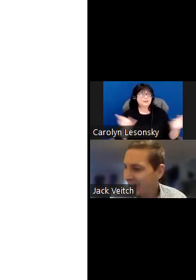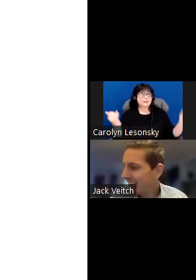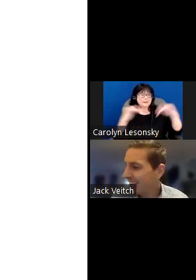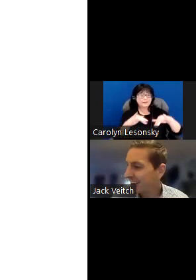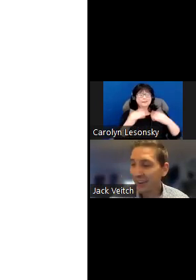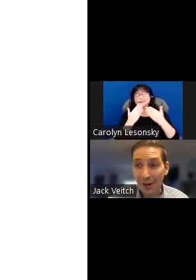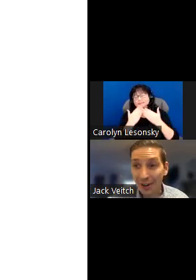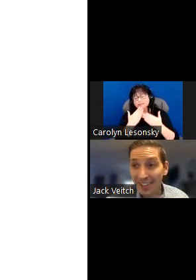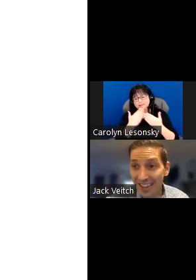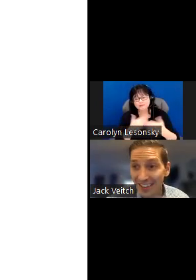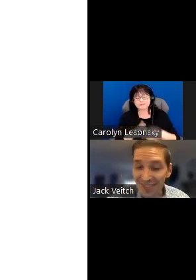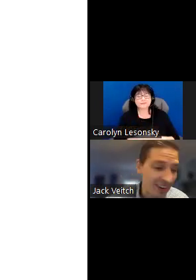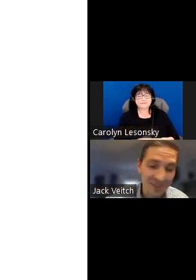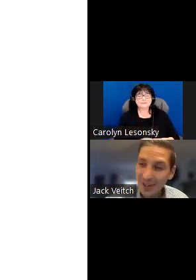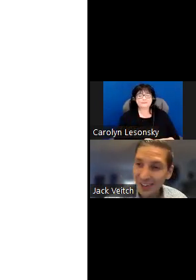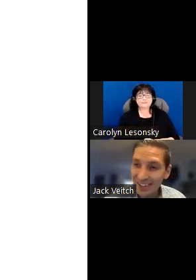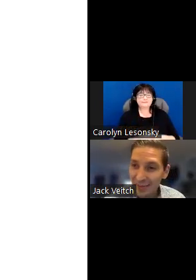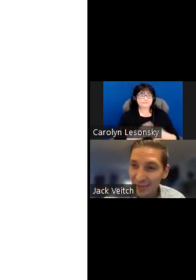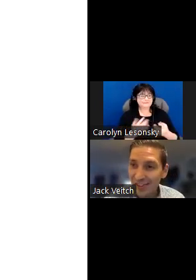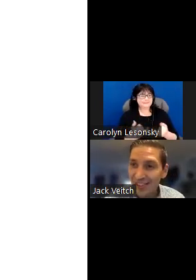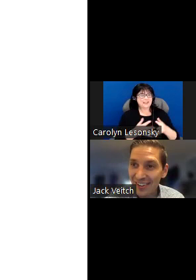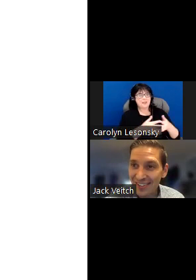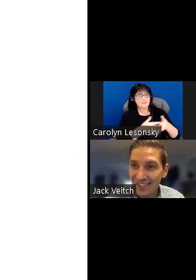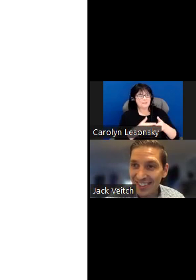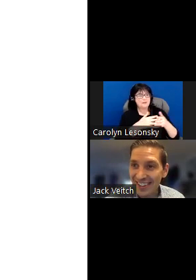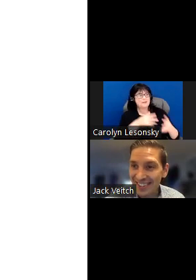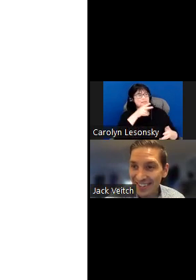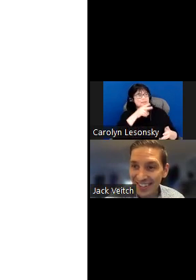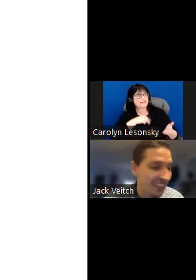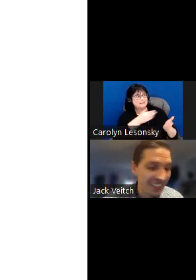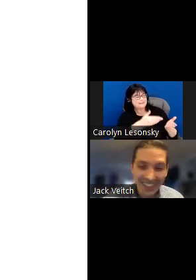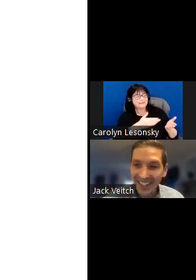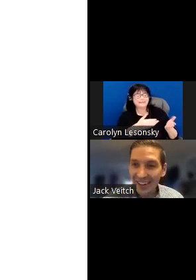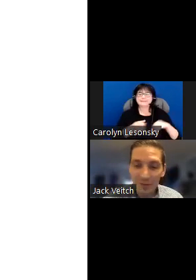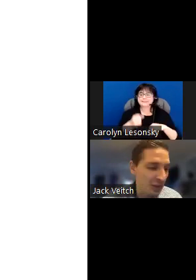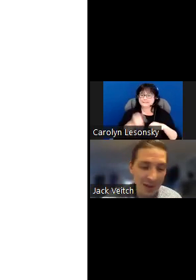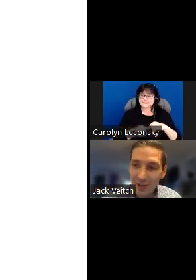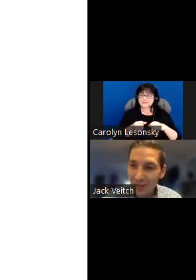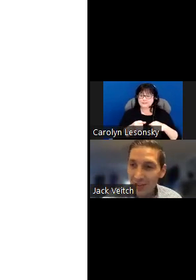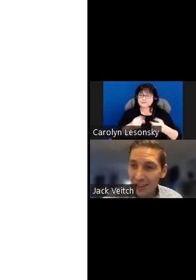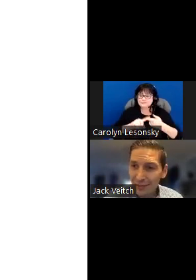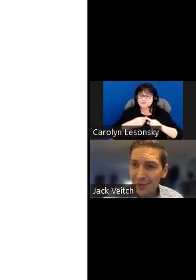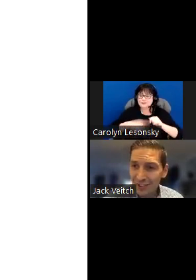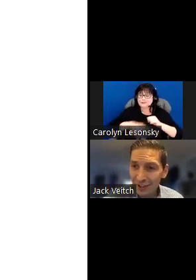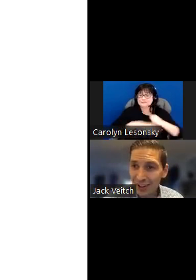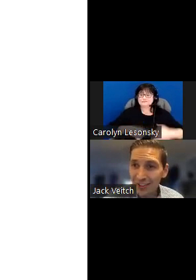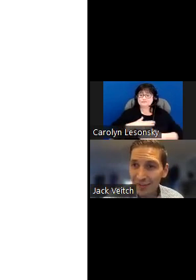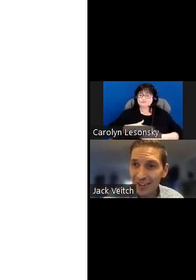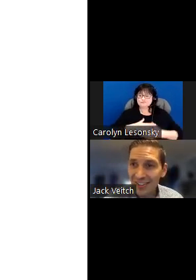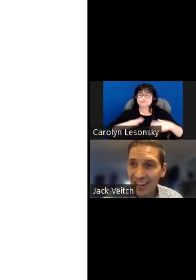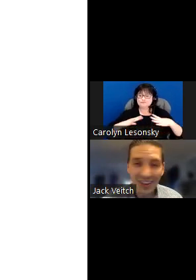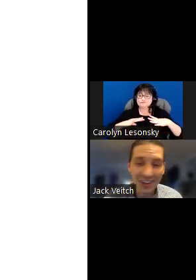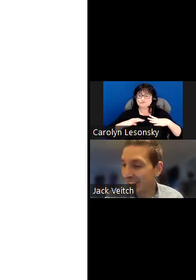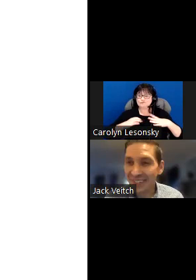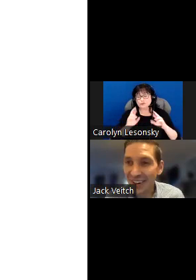for the ride on our American Thanksgiving, our American neighbors to the south enjoying Thanksgiving. Hopefully, maybe you've even got a little piece of turkey